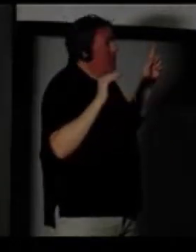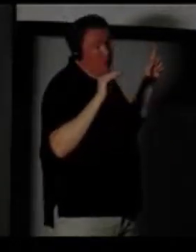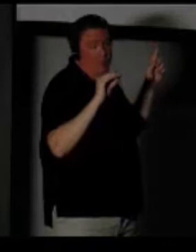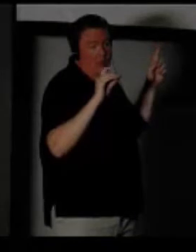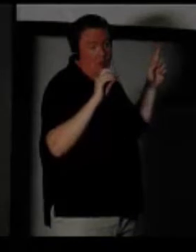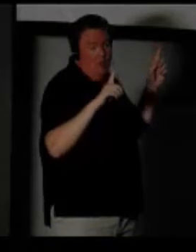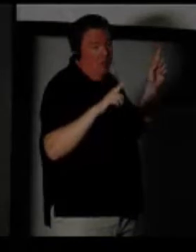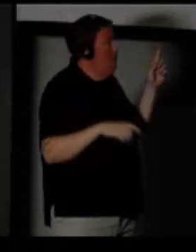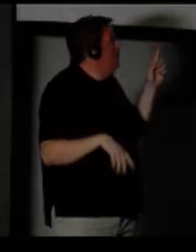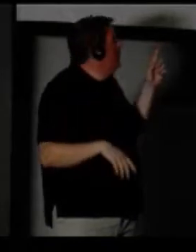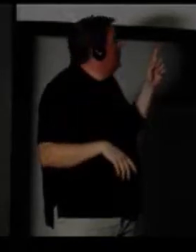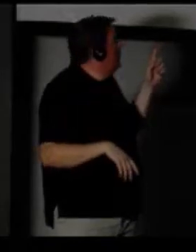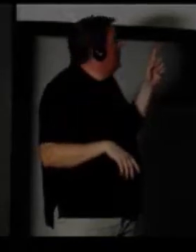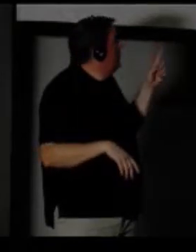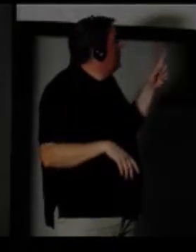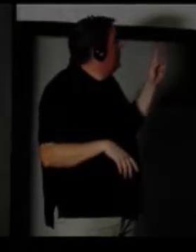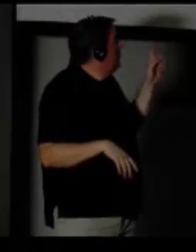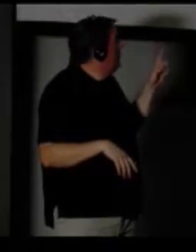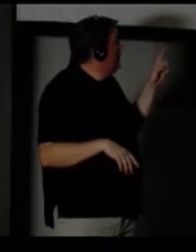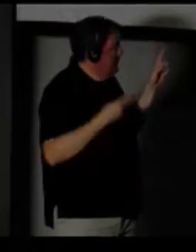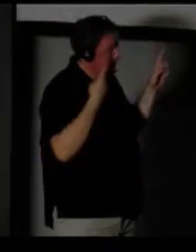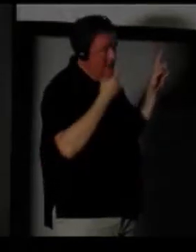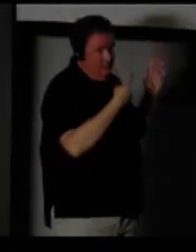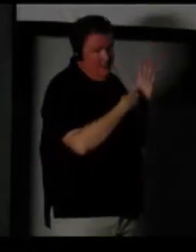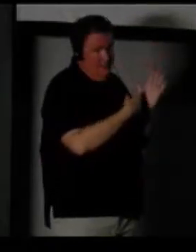on a partially carved block of marble.